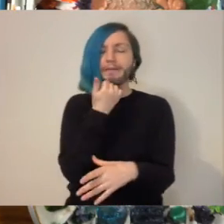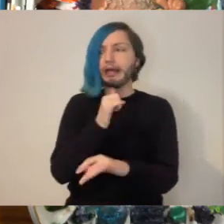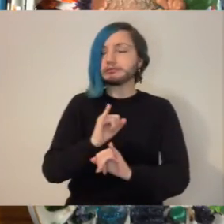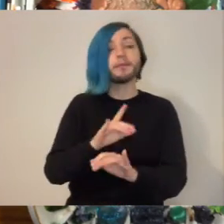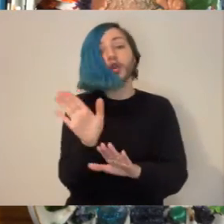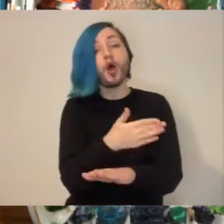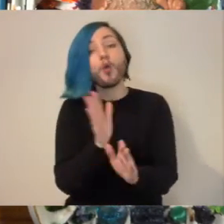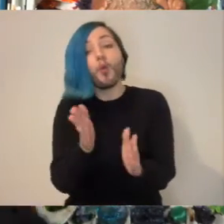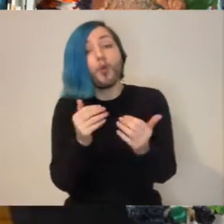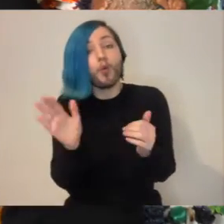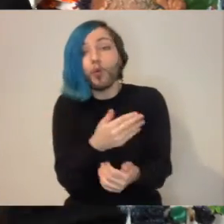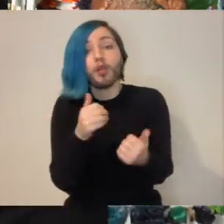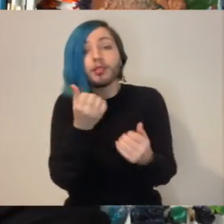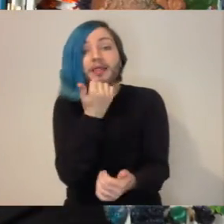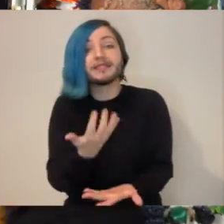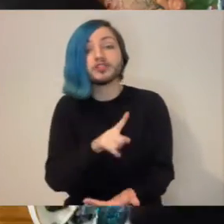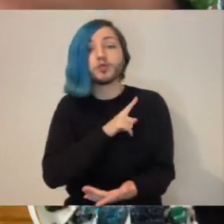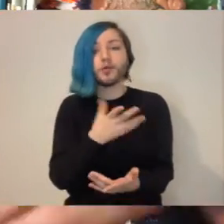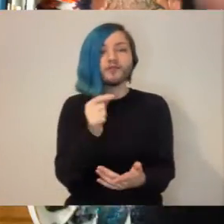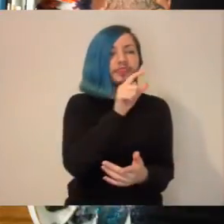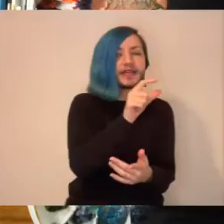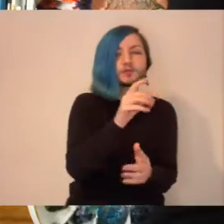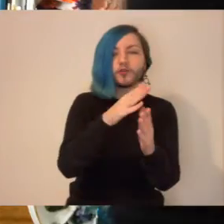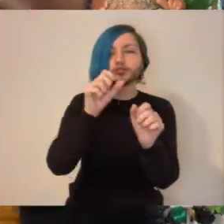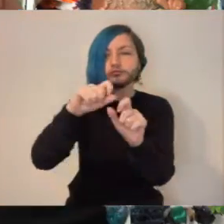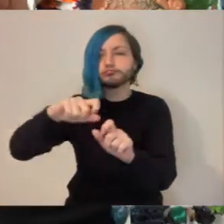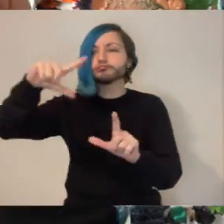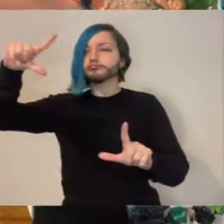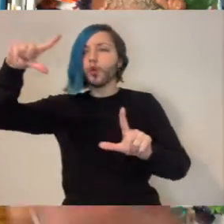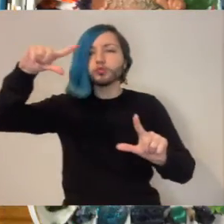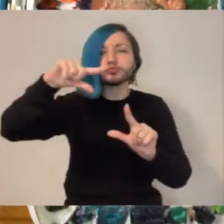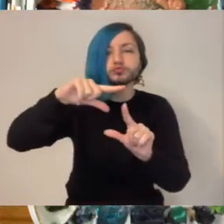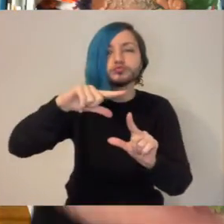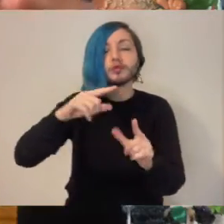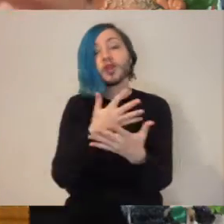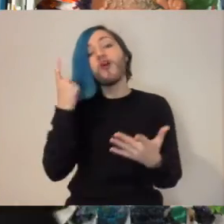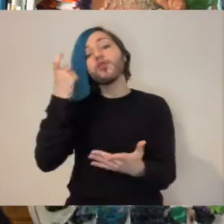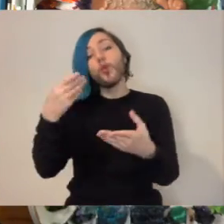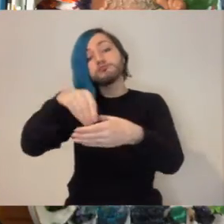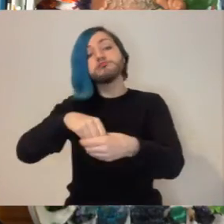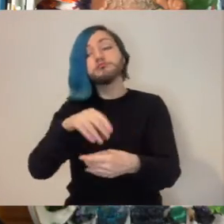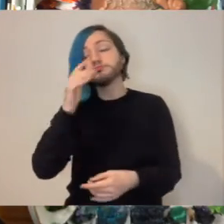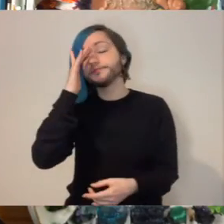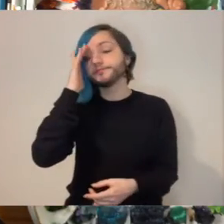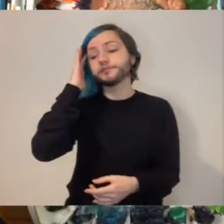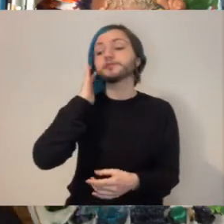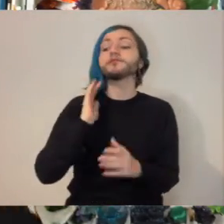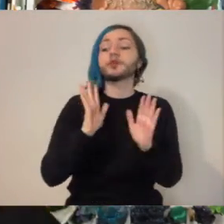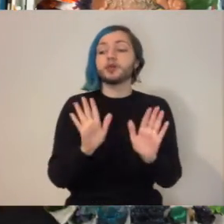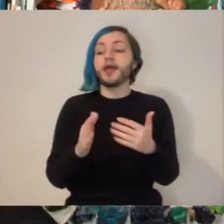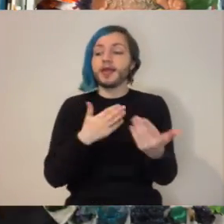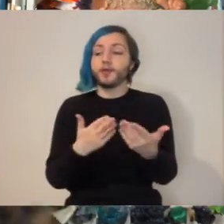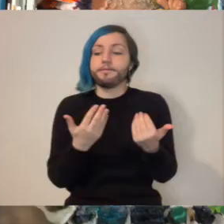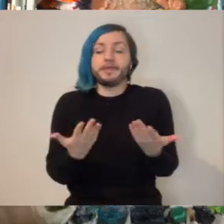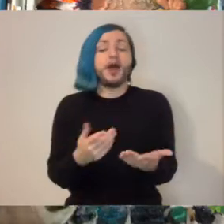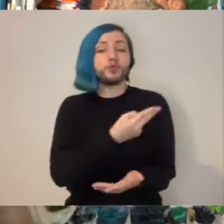really mathematicians, because we've got to get this, I'm going to scale it up or scale it down, and that requires quite a lot of thought. So anyway,